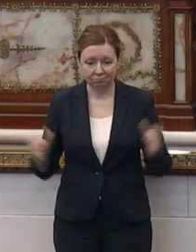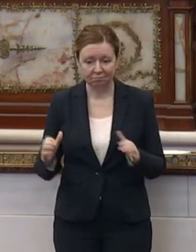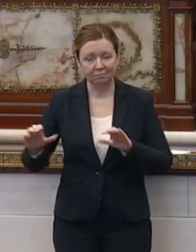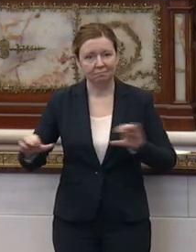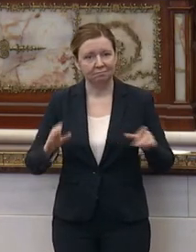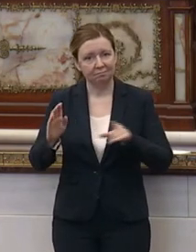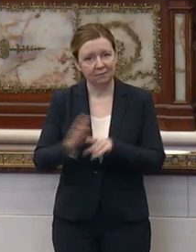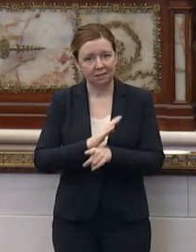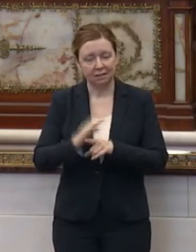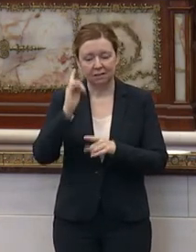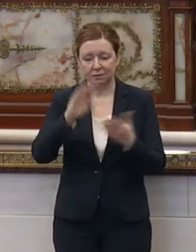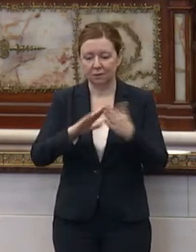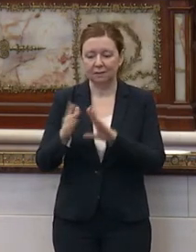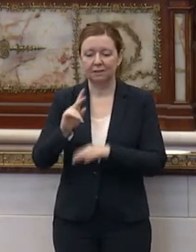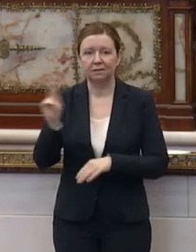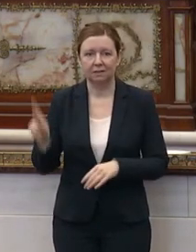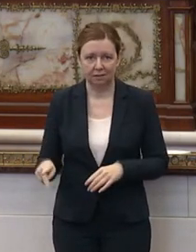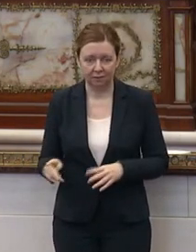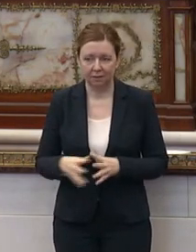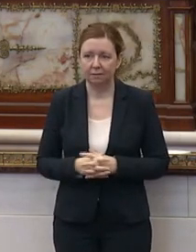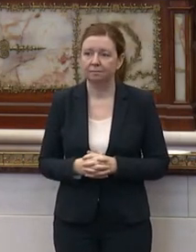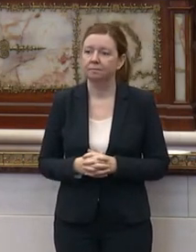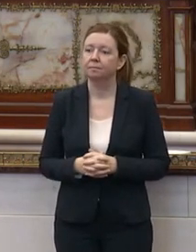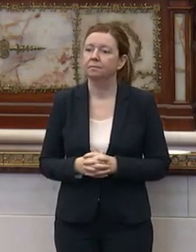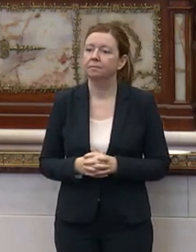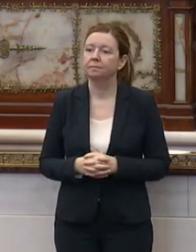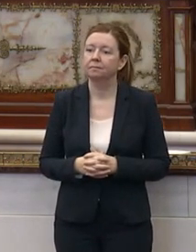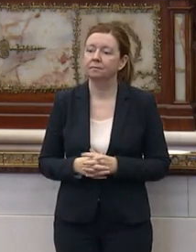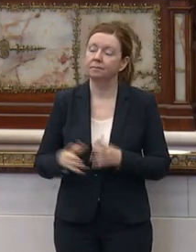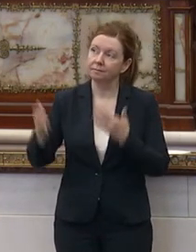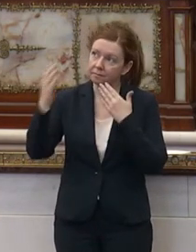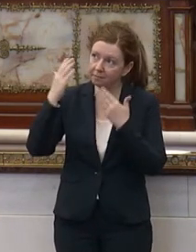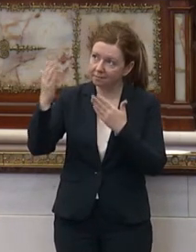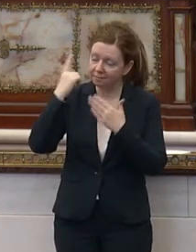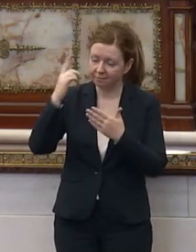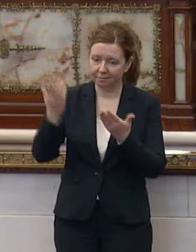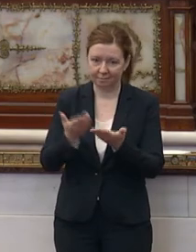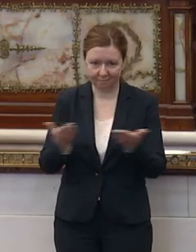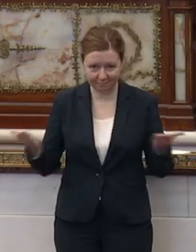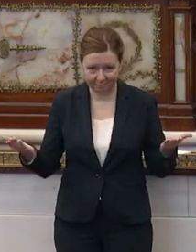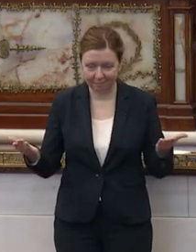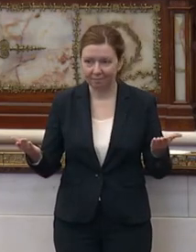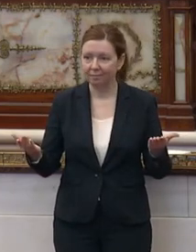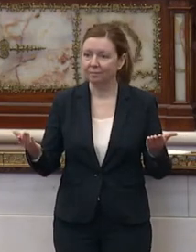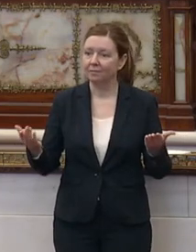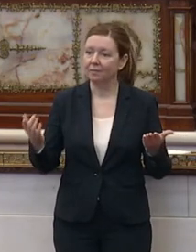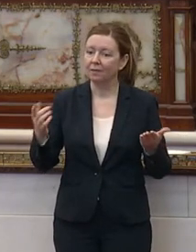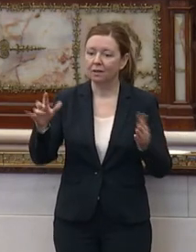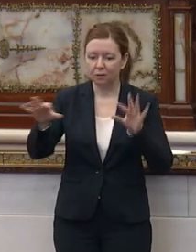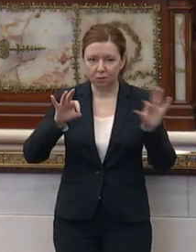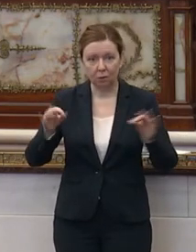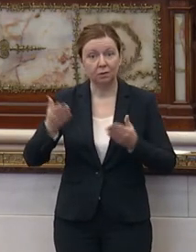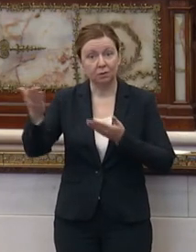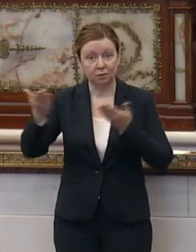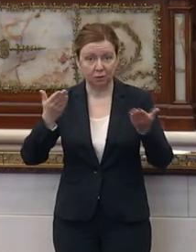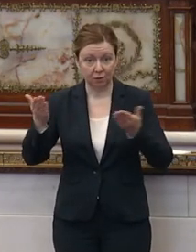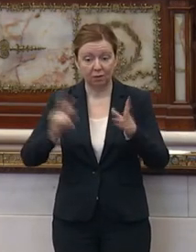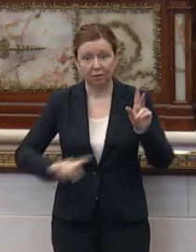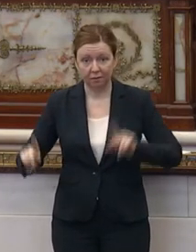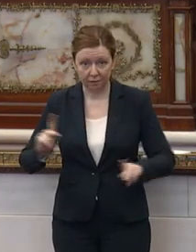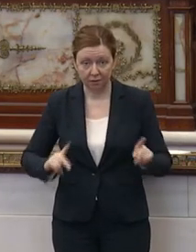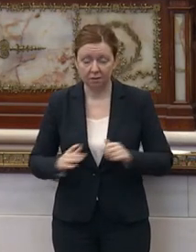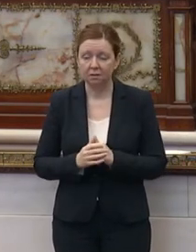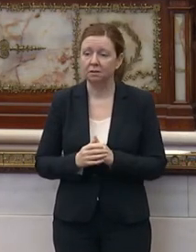business for the City of Philadelphia. We thank you for these, Lord, who have chosen to serve, who have